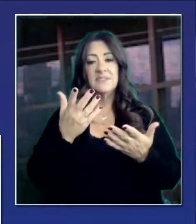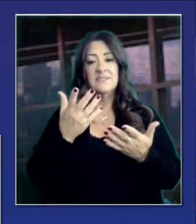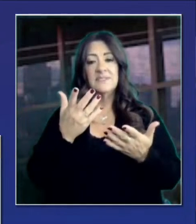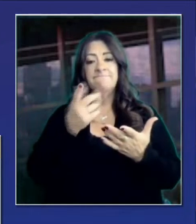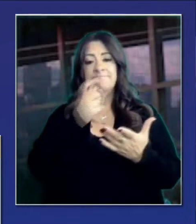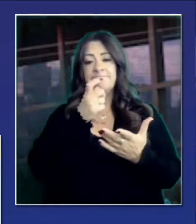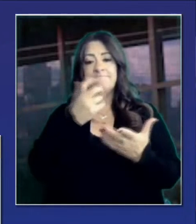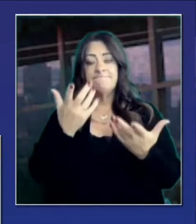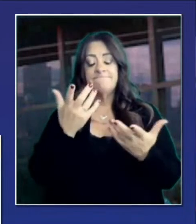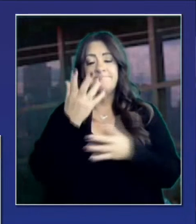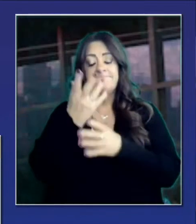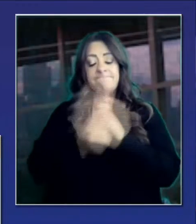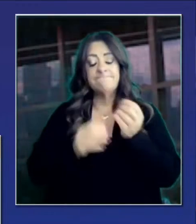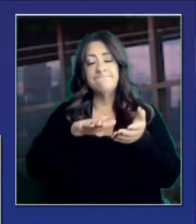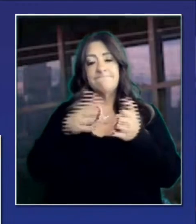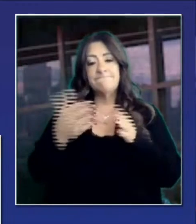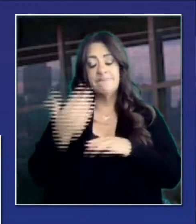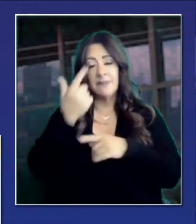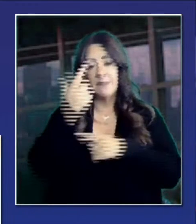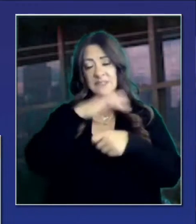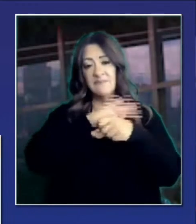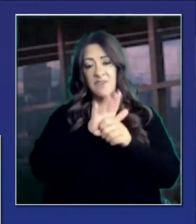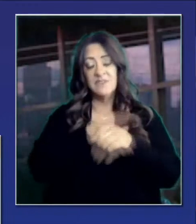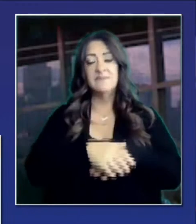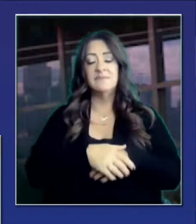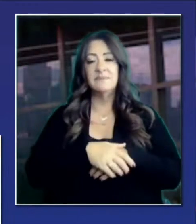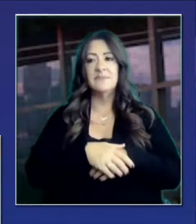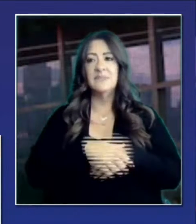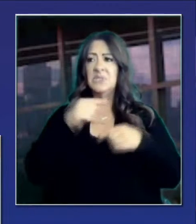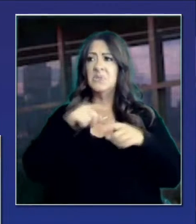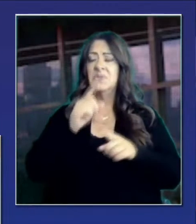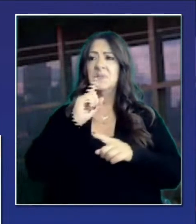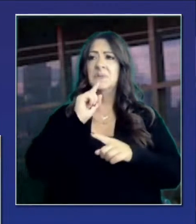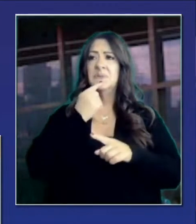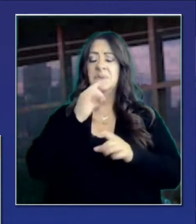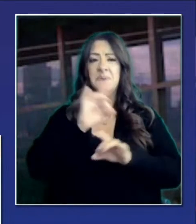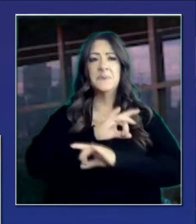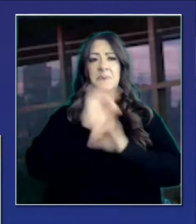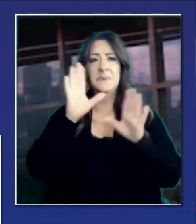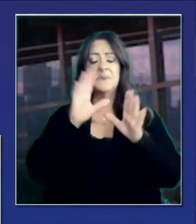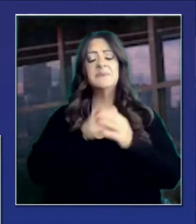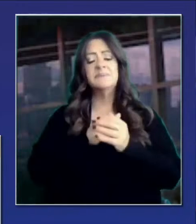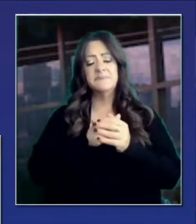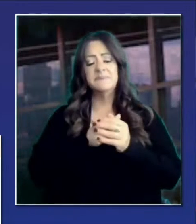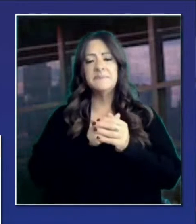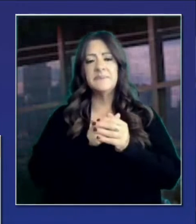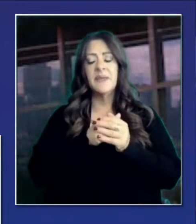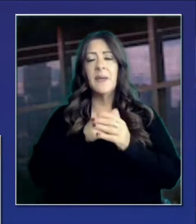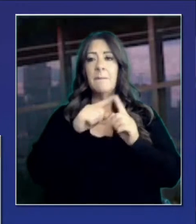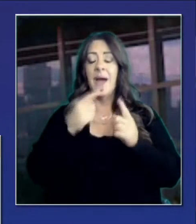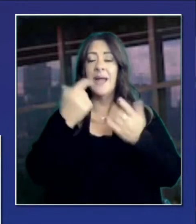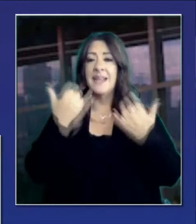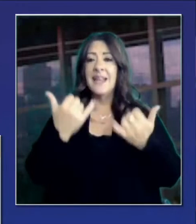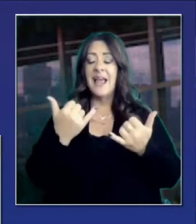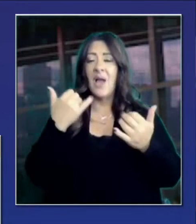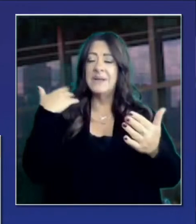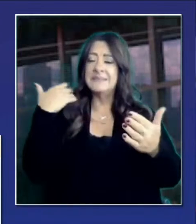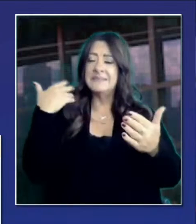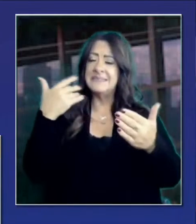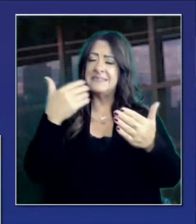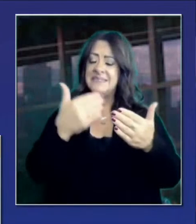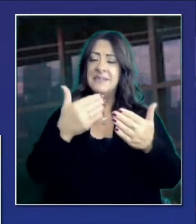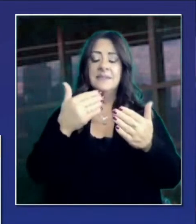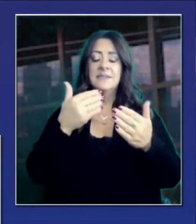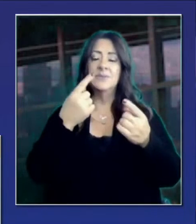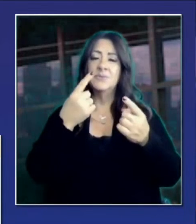battled our way through the most challenging surge and now are seeing truly light at the end of that surge, at the end